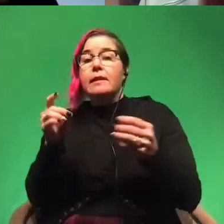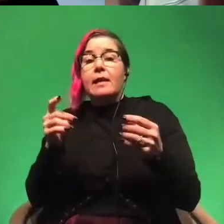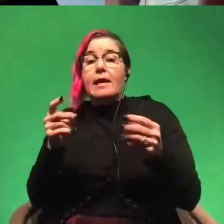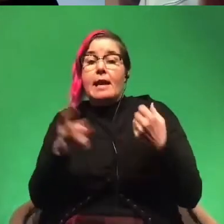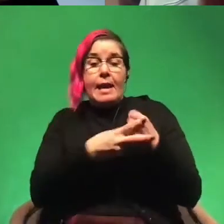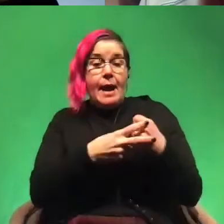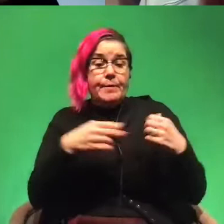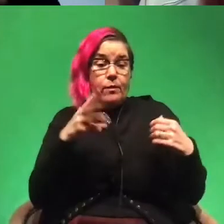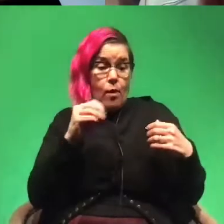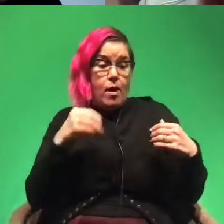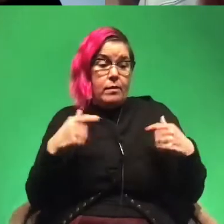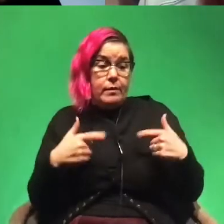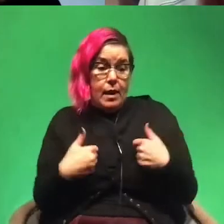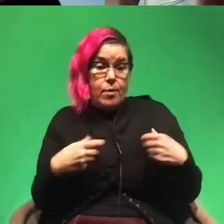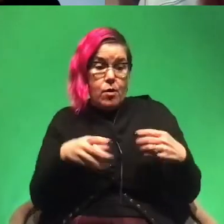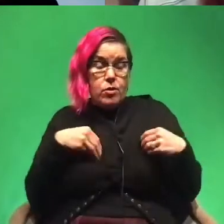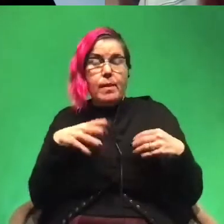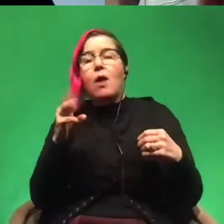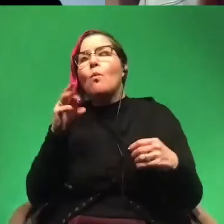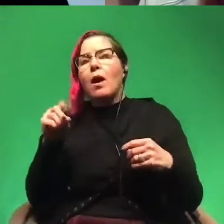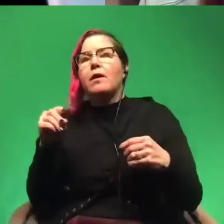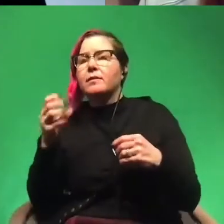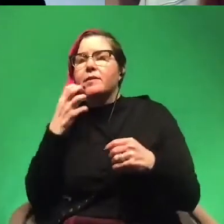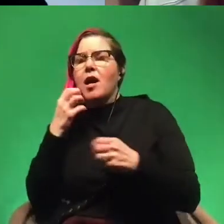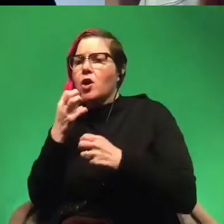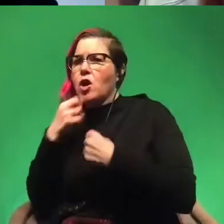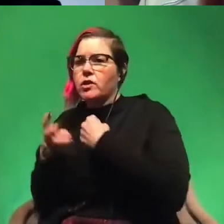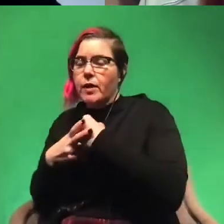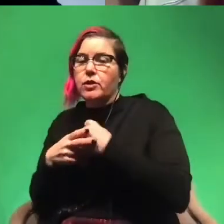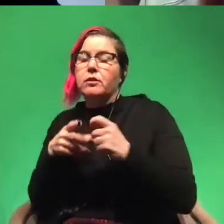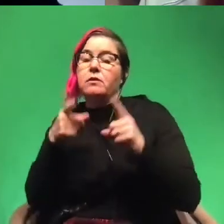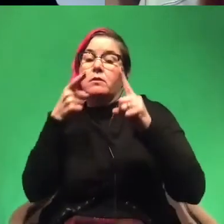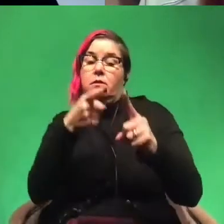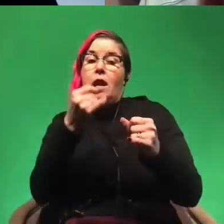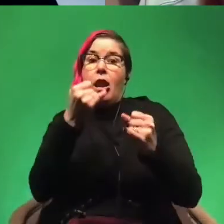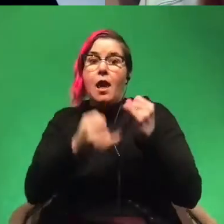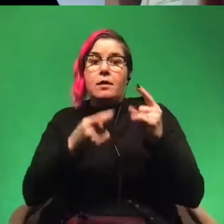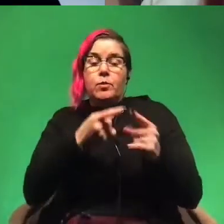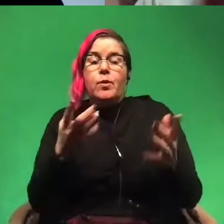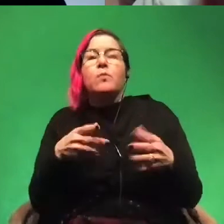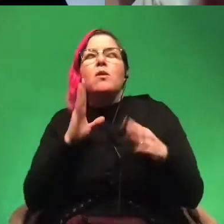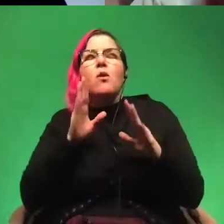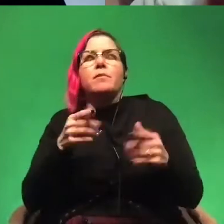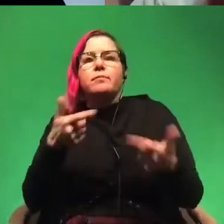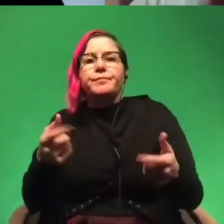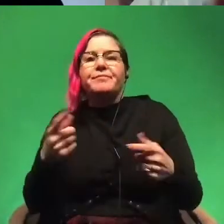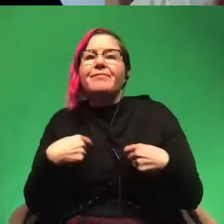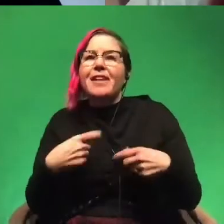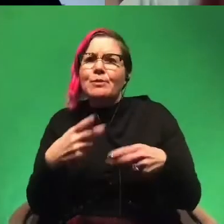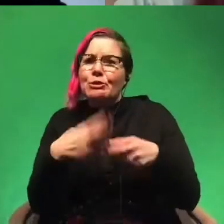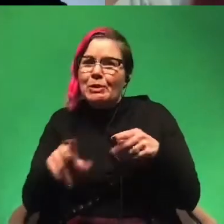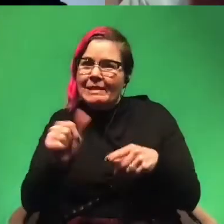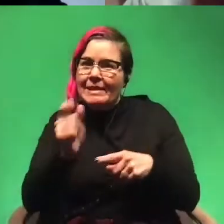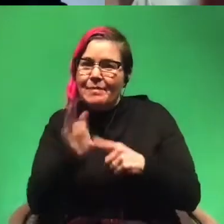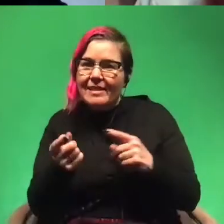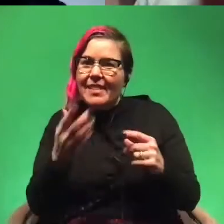ownership and wild tiger conservation. And that really brings me to my last point, and then I'll open it up. I said I was going to do 10 minutes.